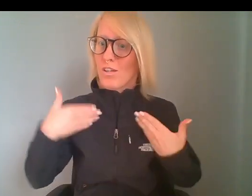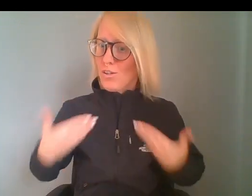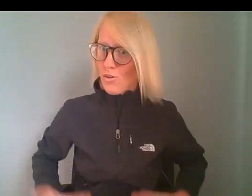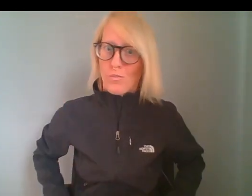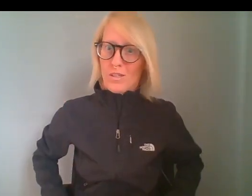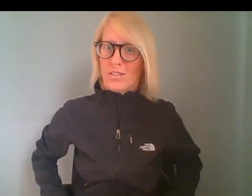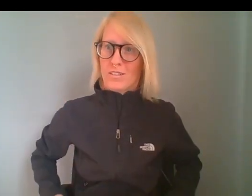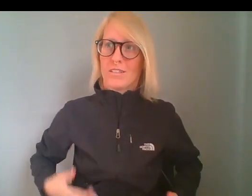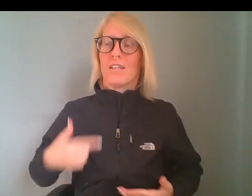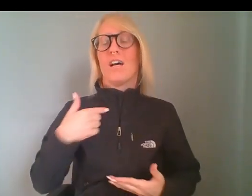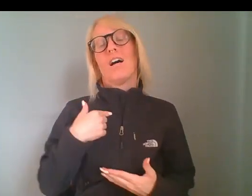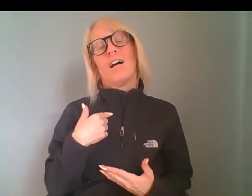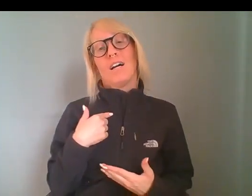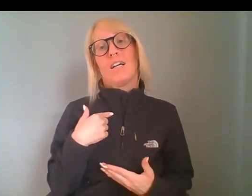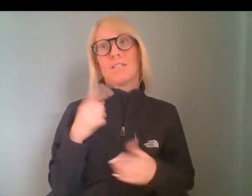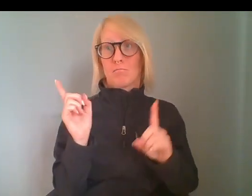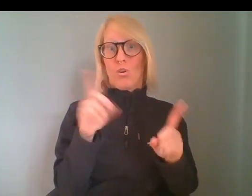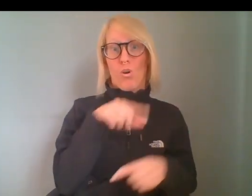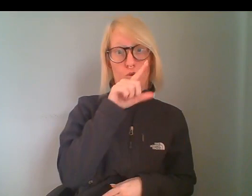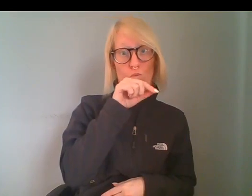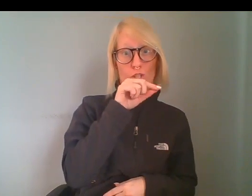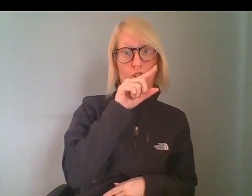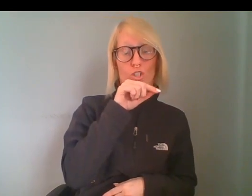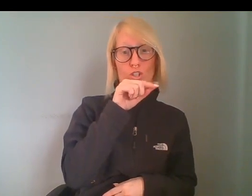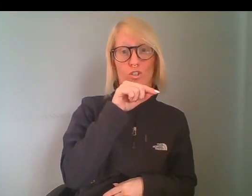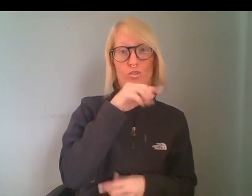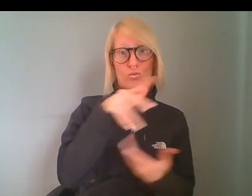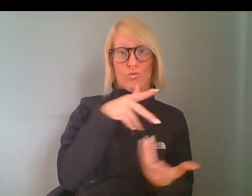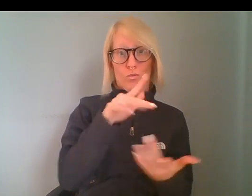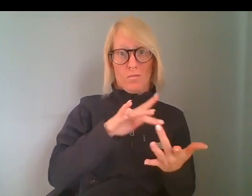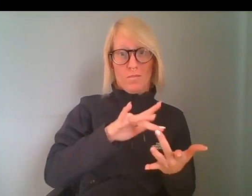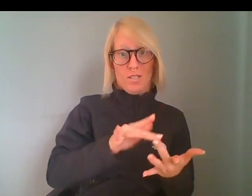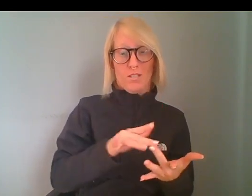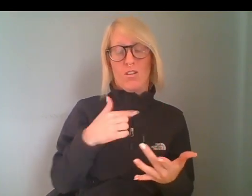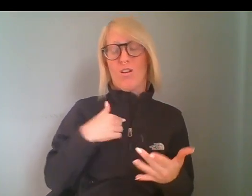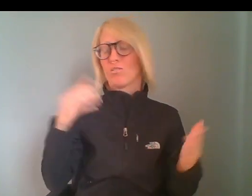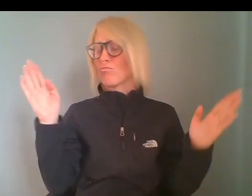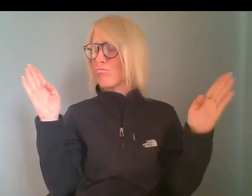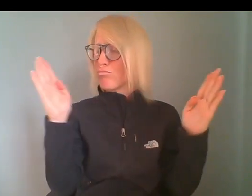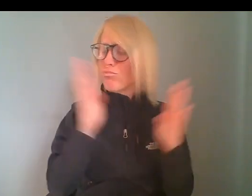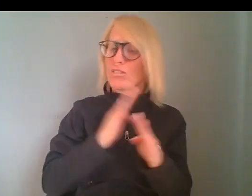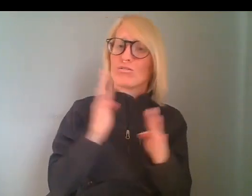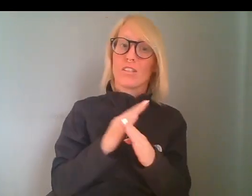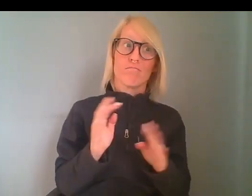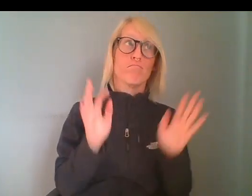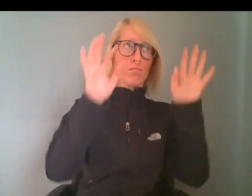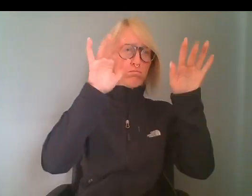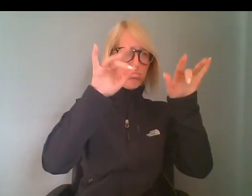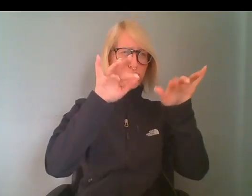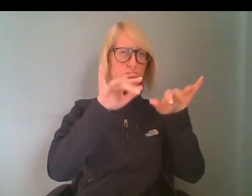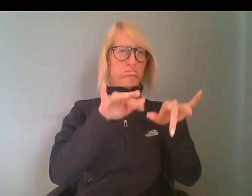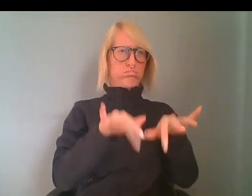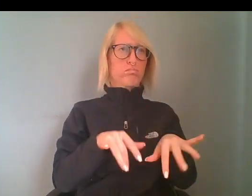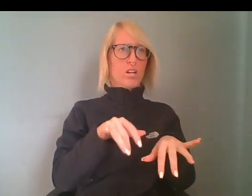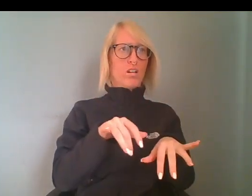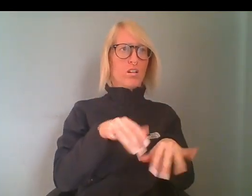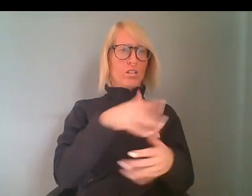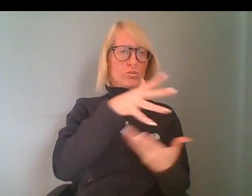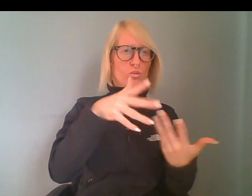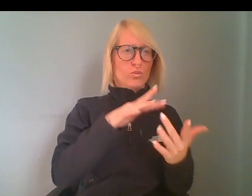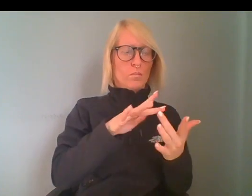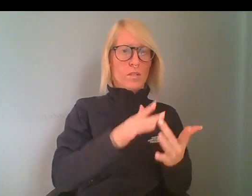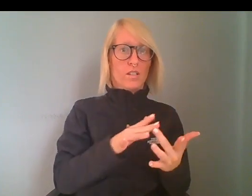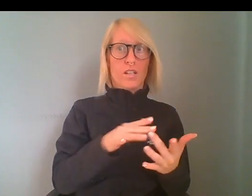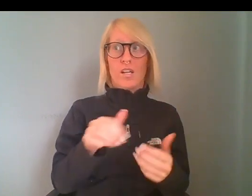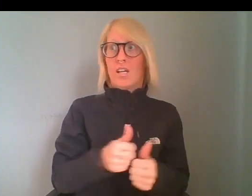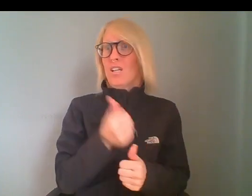really thinking. I thought, all right, Tina, this is going public. Let's tone it down. I was very frustrated, and I just said, you know, does anyone know how